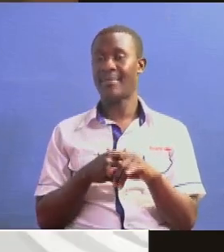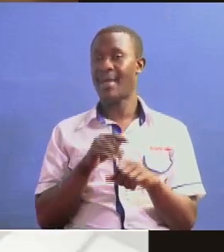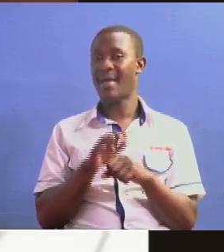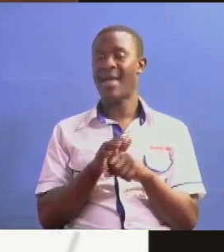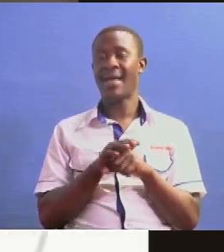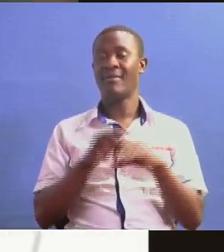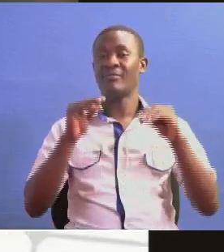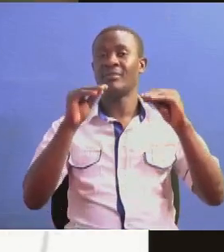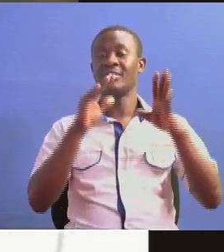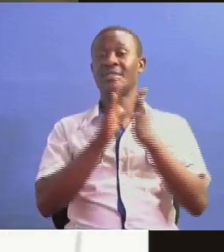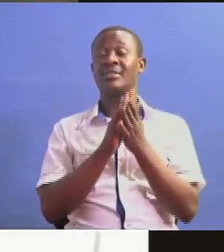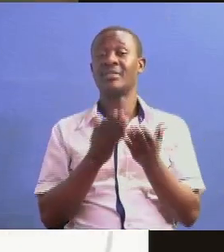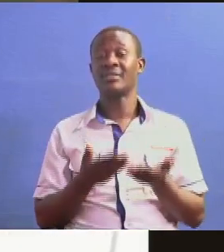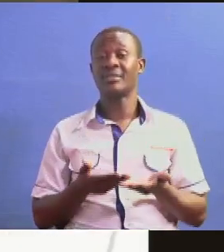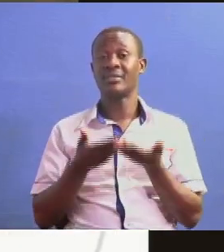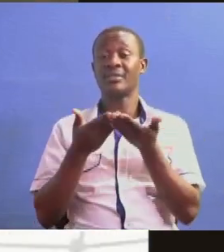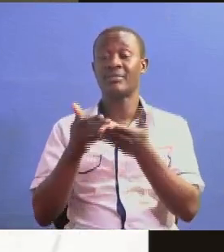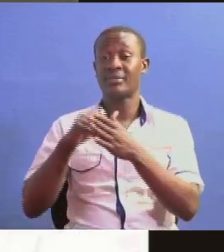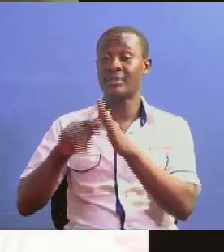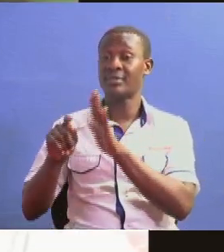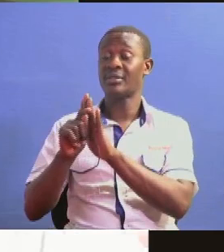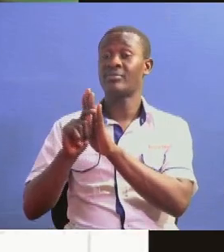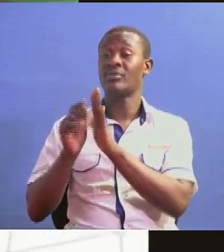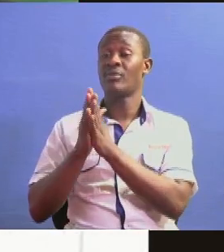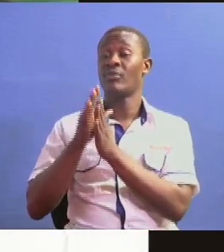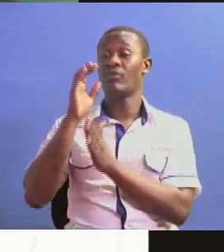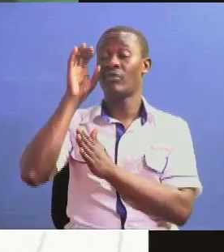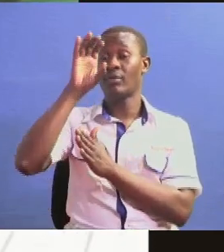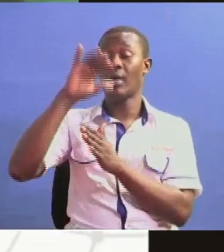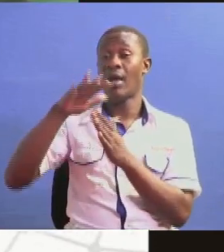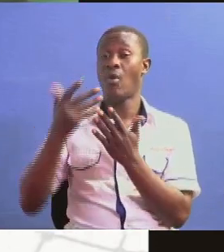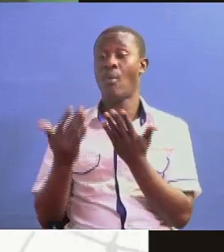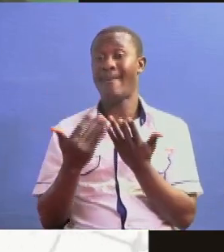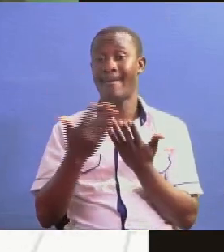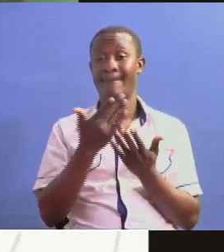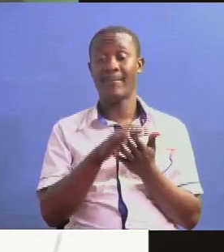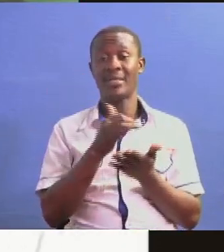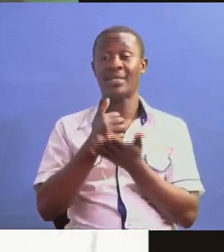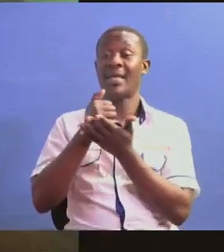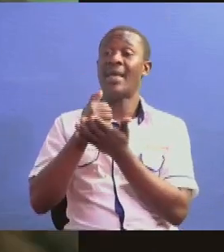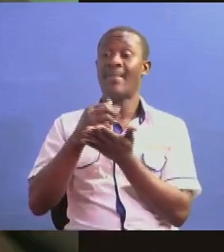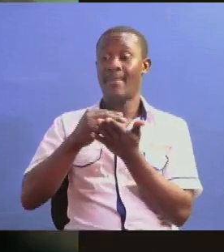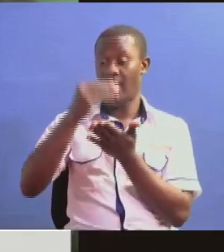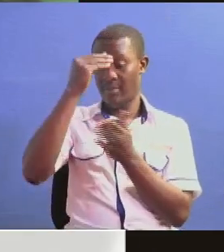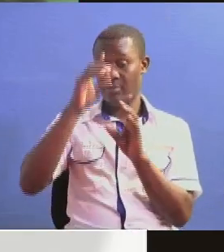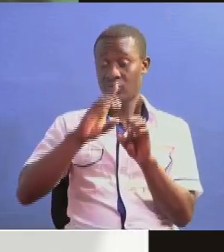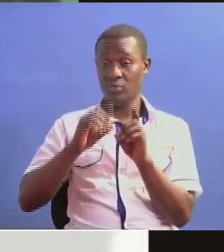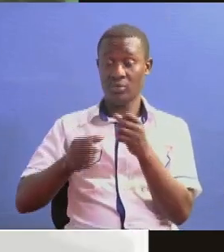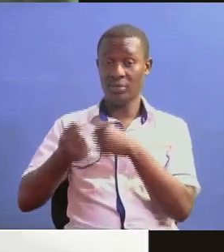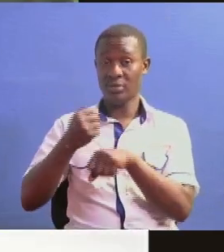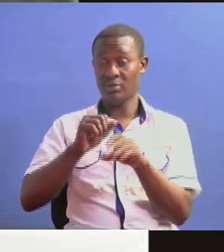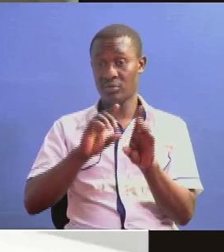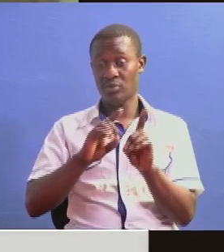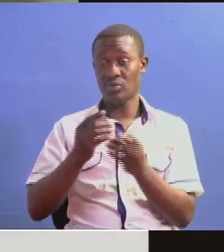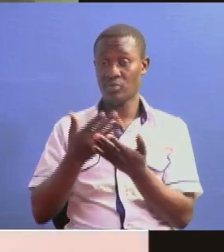a teacher can give in terms of content, but how much we can help the learner do the activities and be able to do